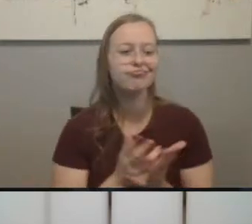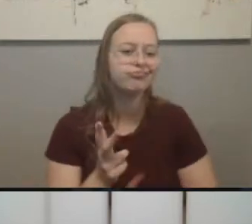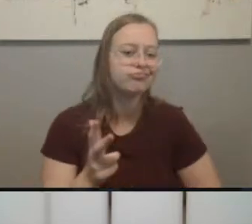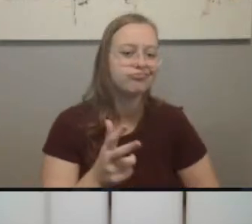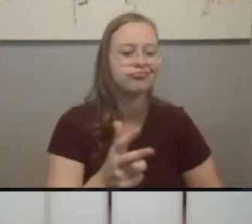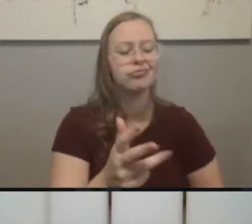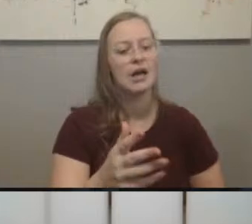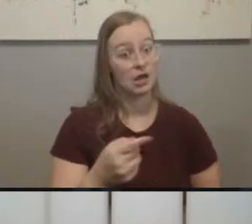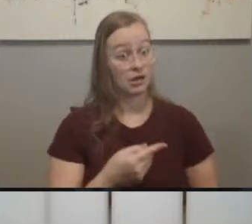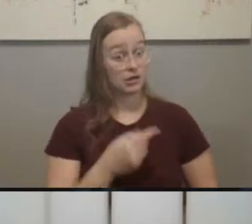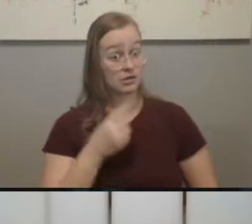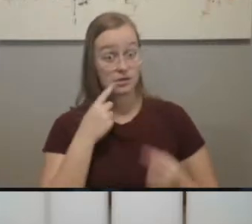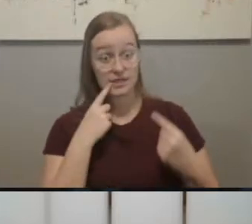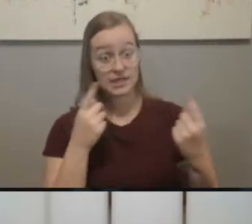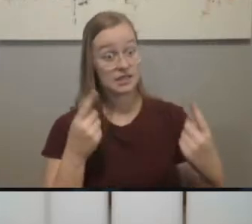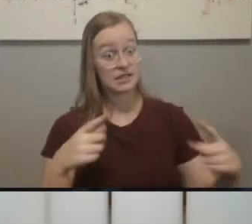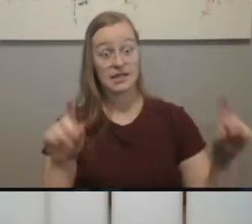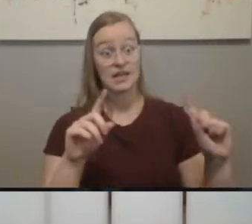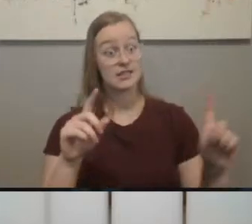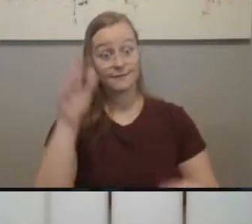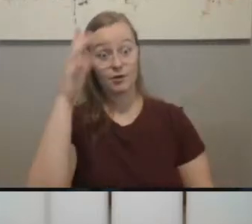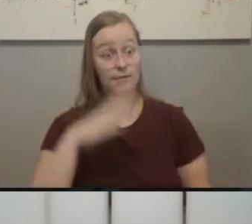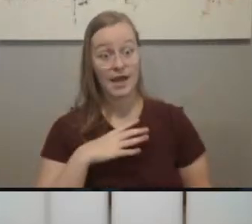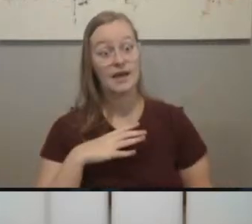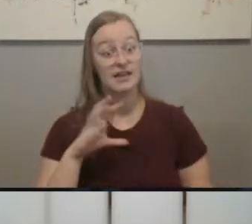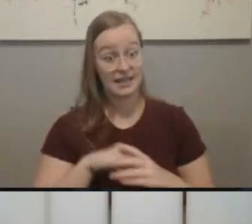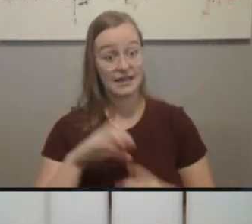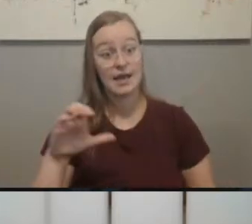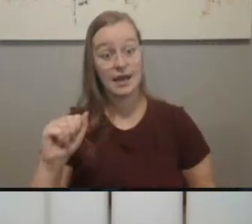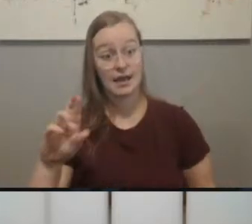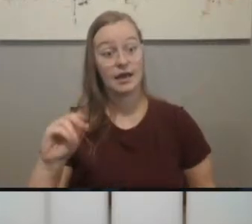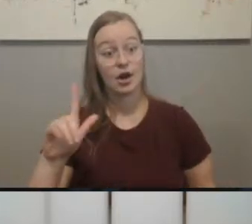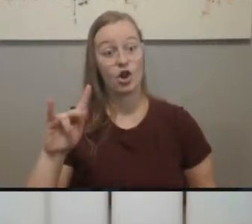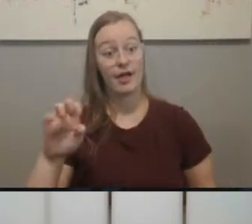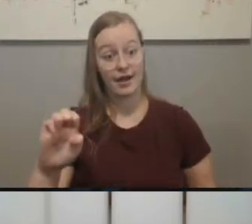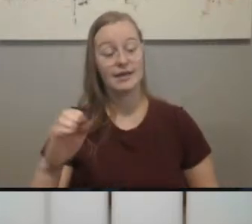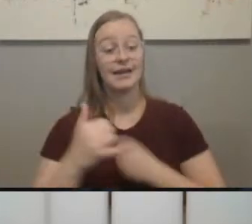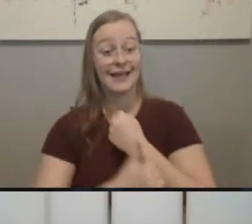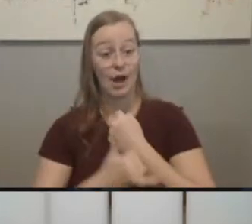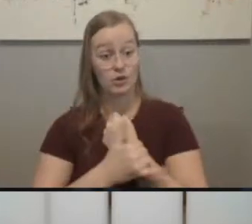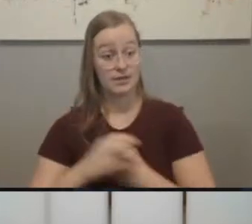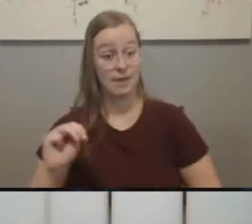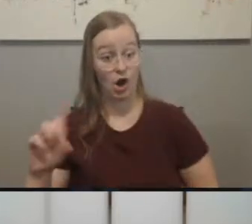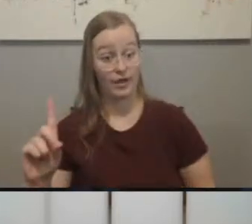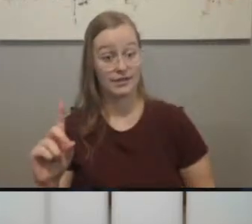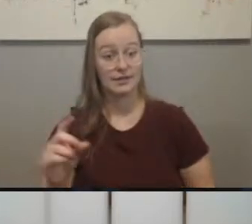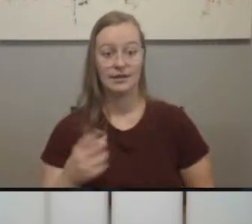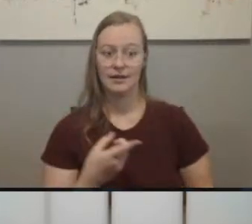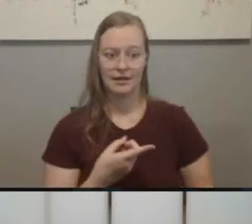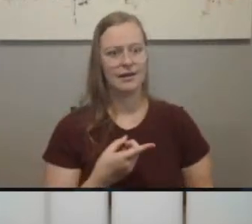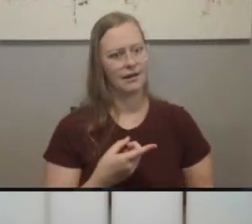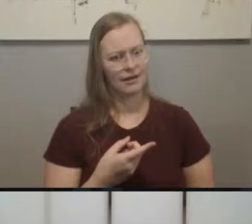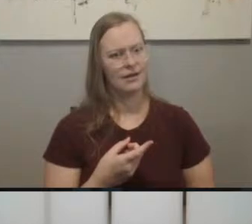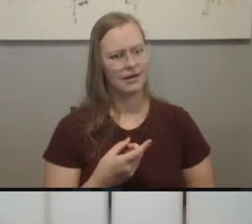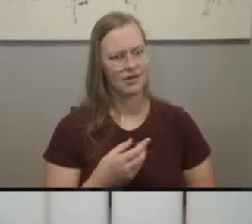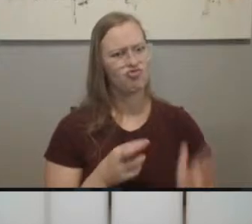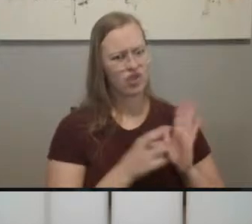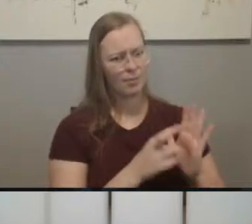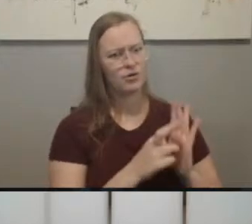of Denton, Caroline County, Maryland, was also a fitting representative of his